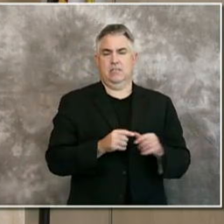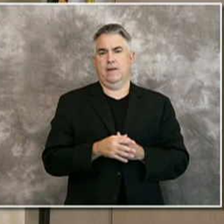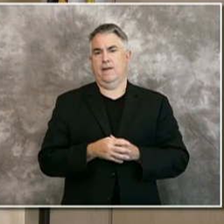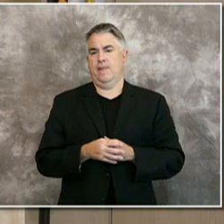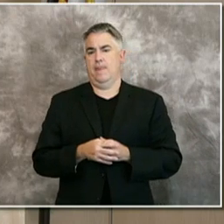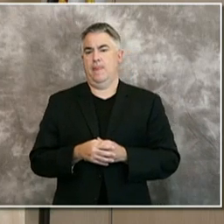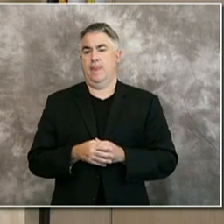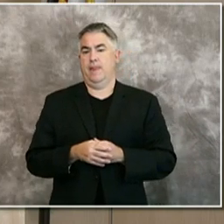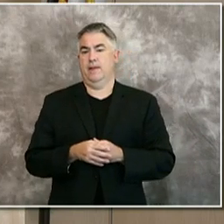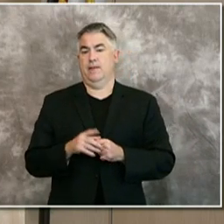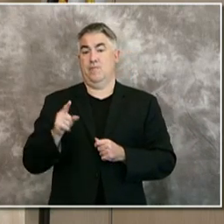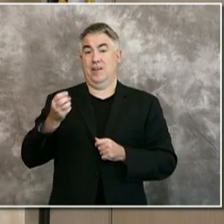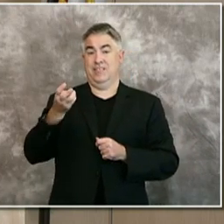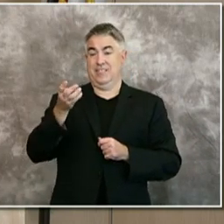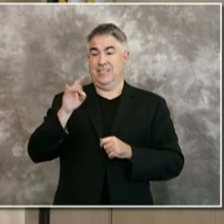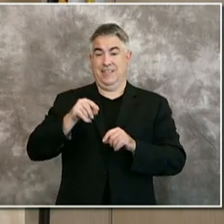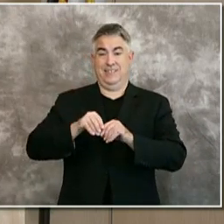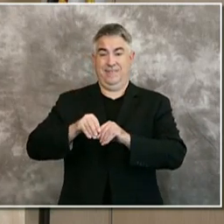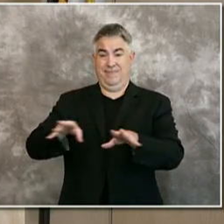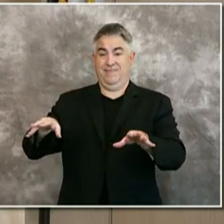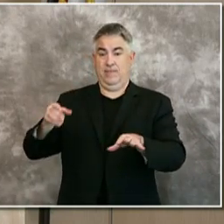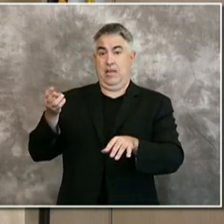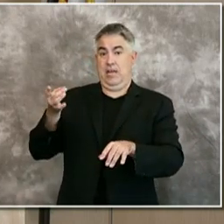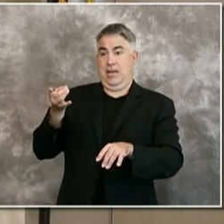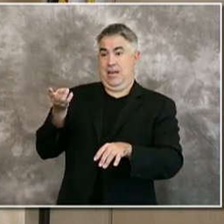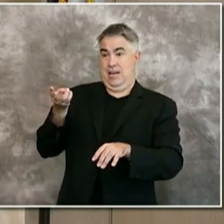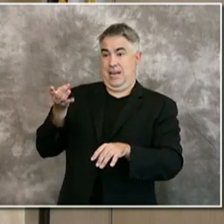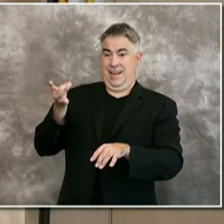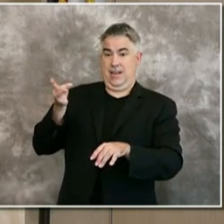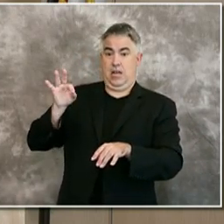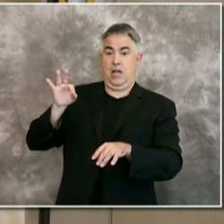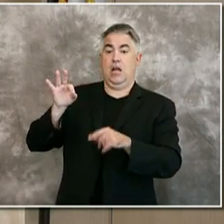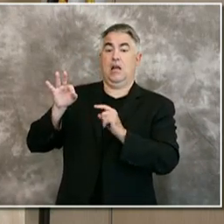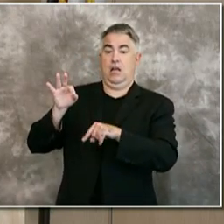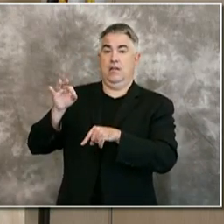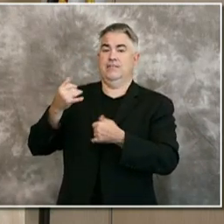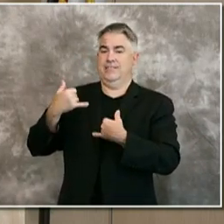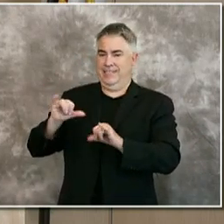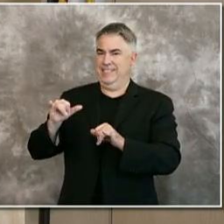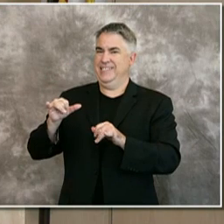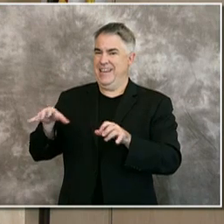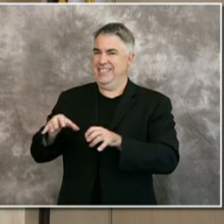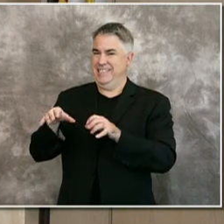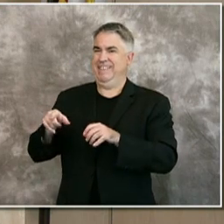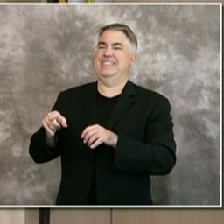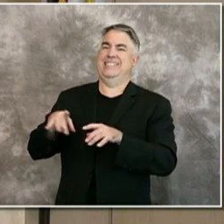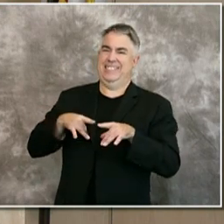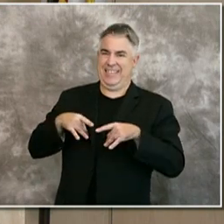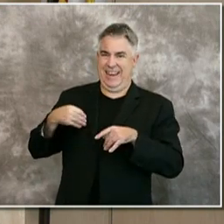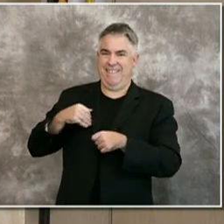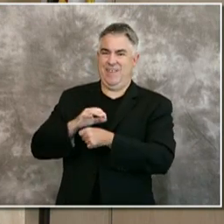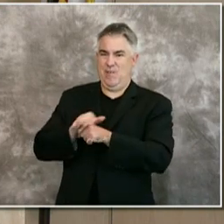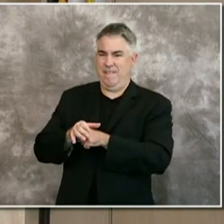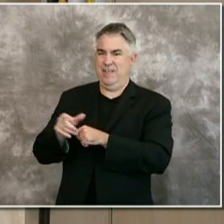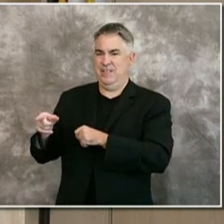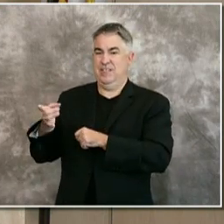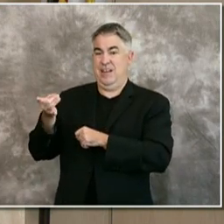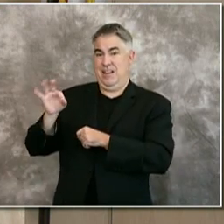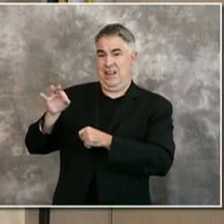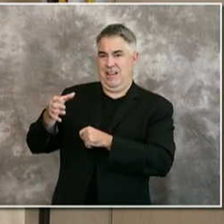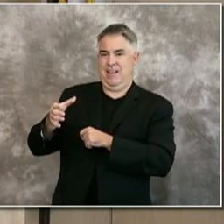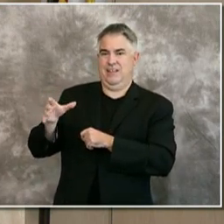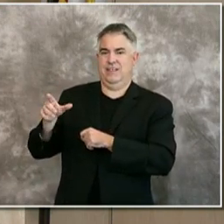168 outbreaks, 89 or 53% are still active. And of this 89, 23